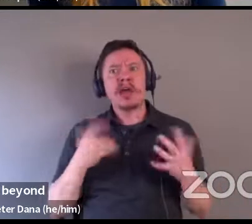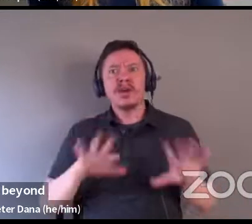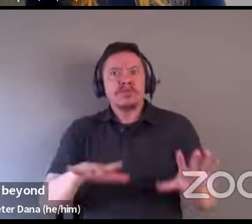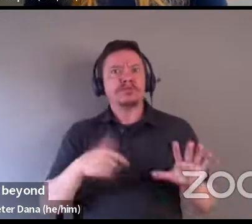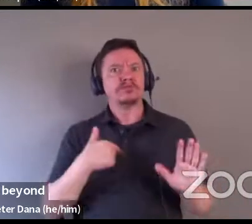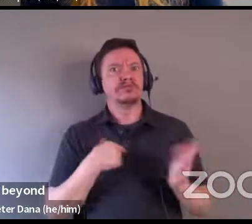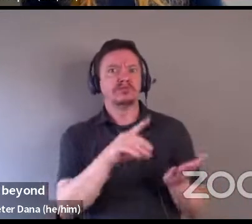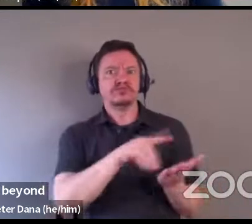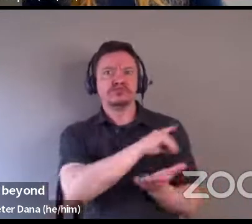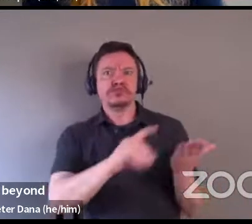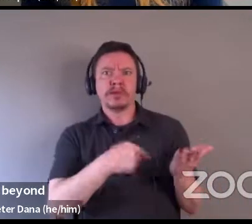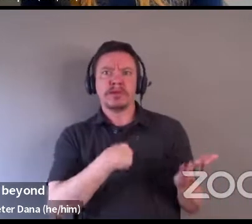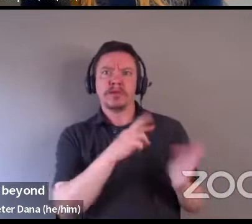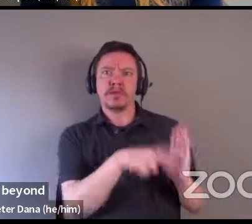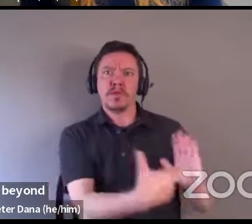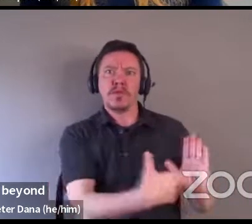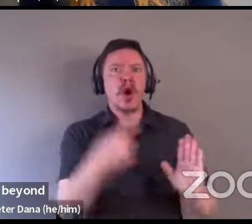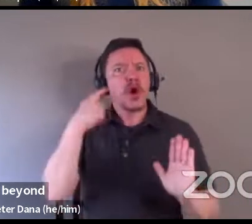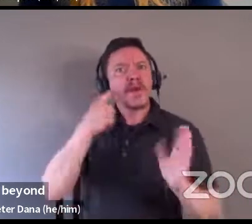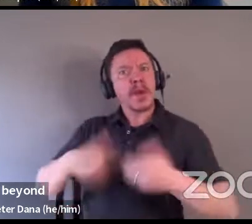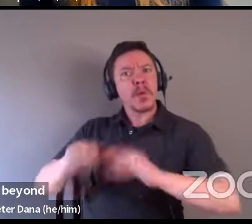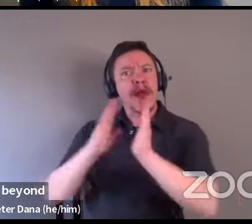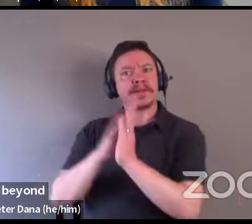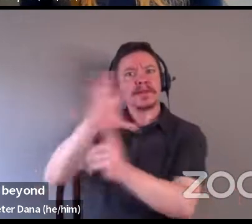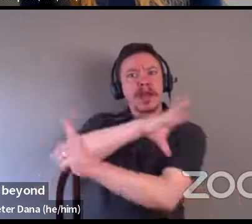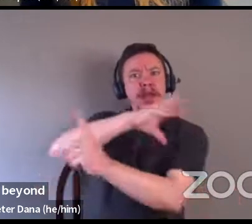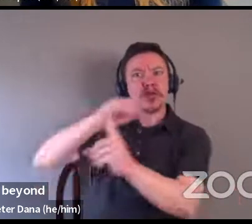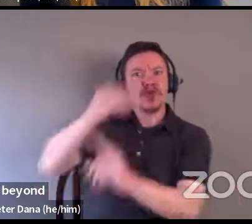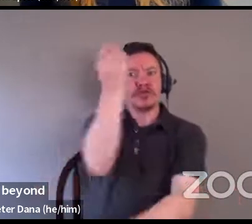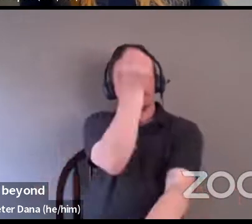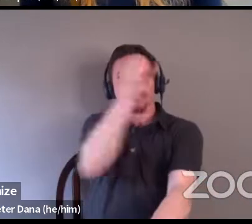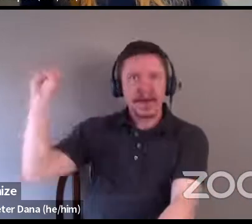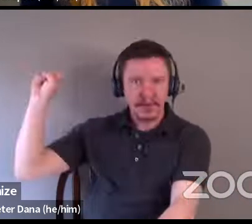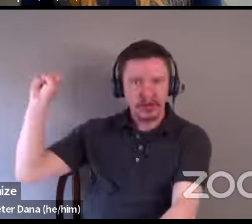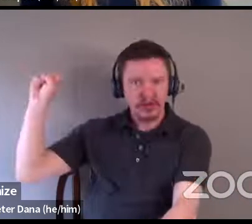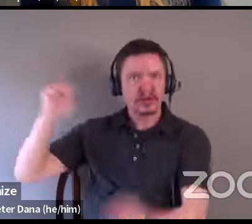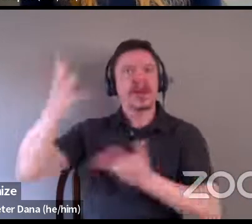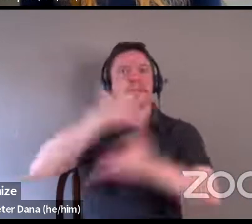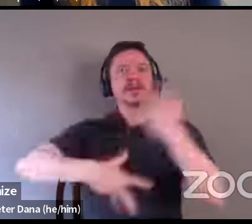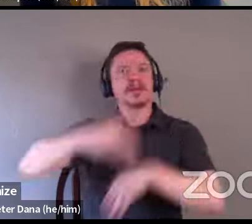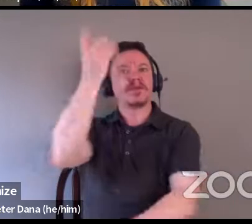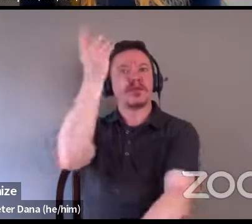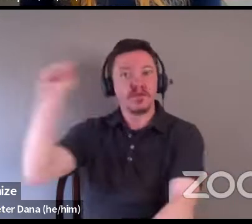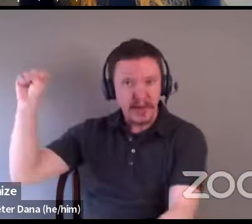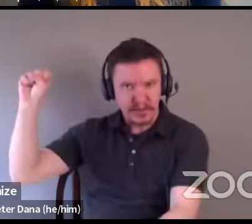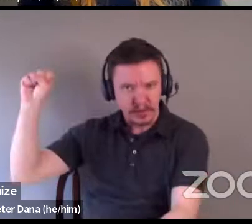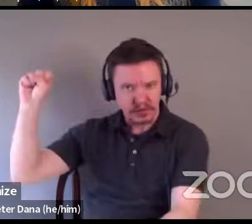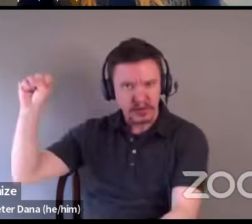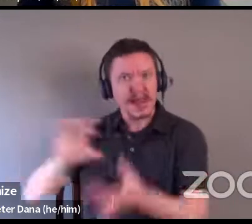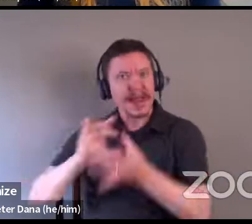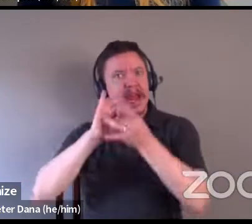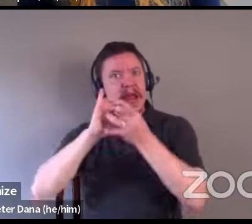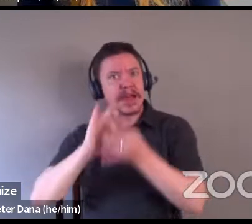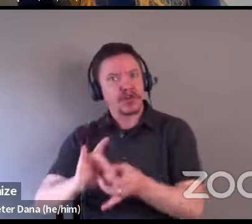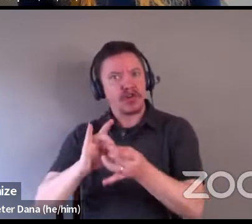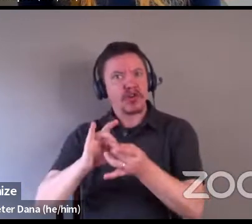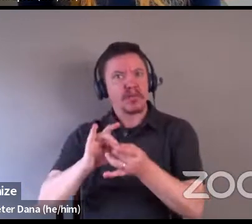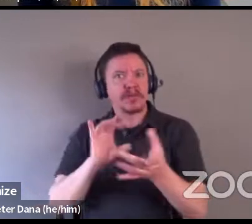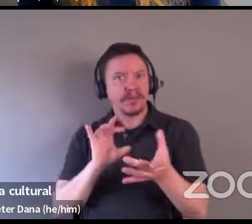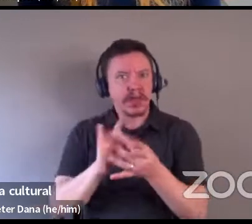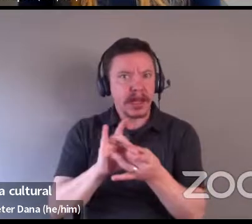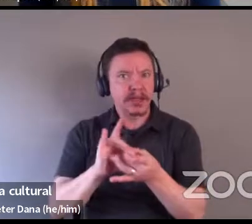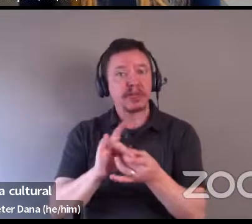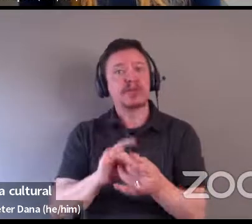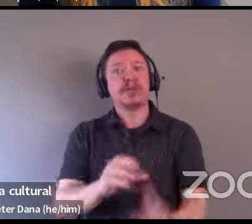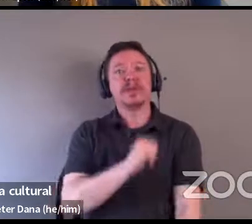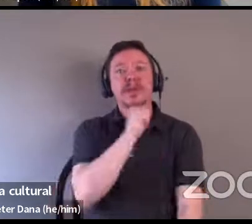But I think what we're asking for is a cultural revolution and a social revolution in terms of the engagement between